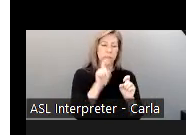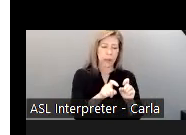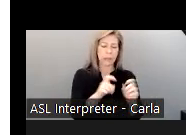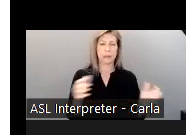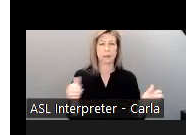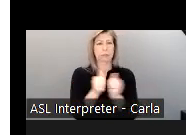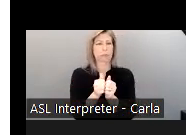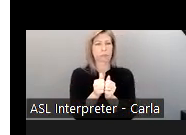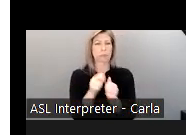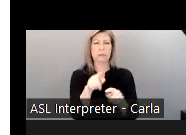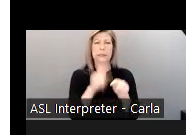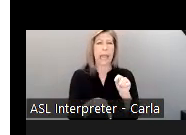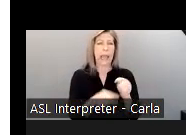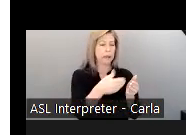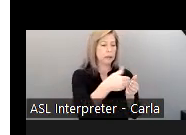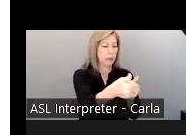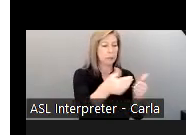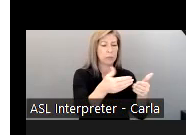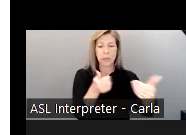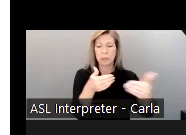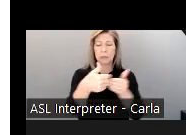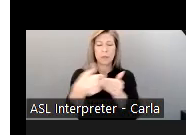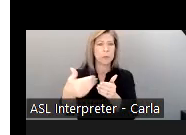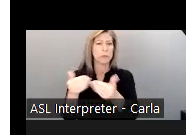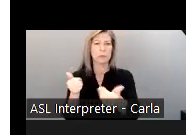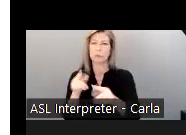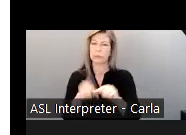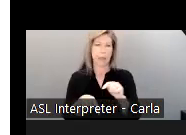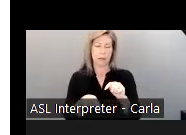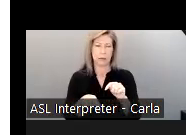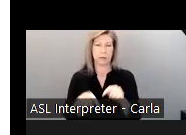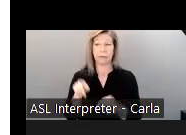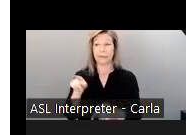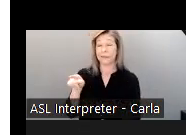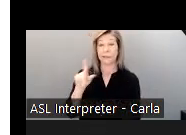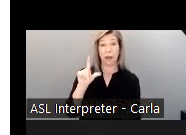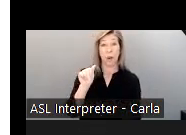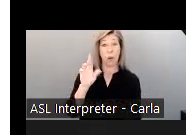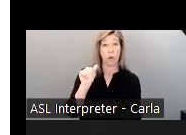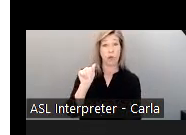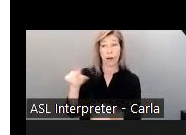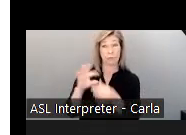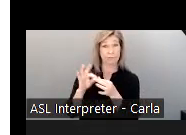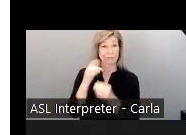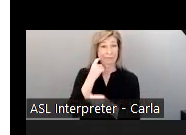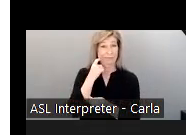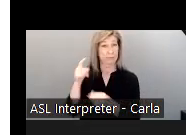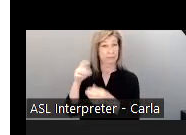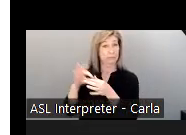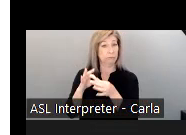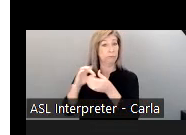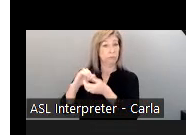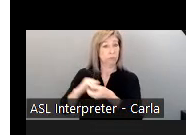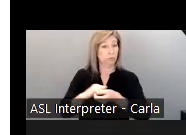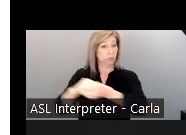about in silos. I liked how Laura talked about collaboration, because to me, the more we